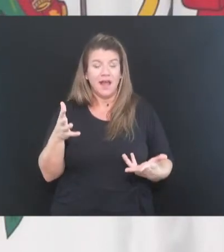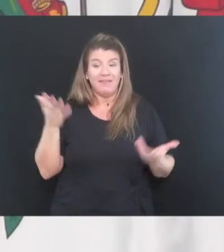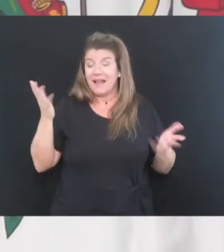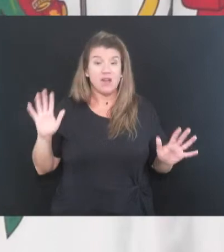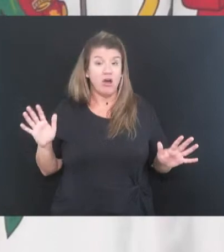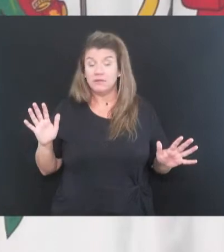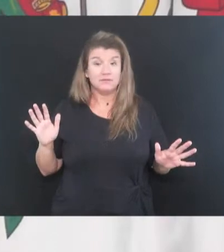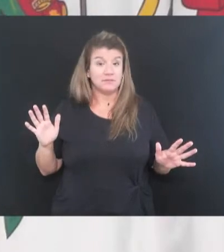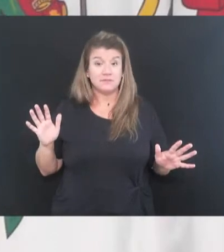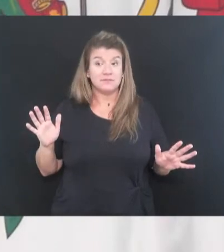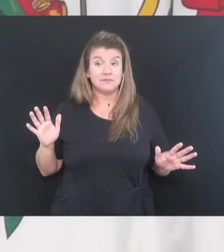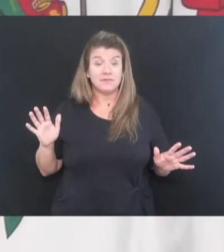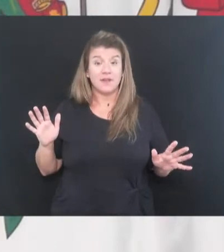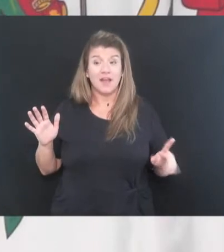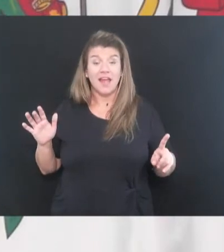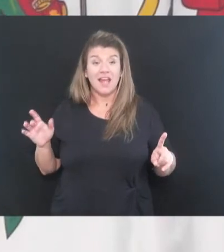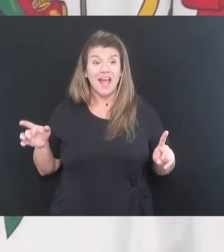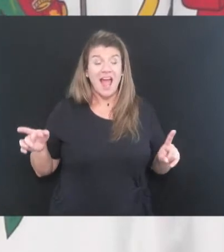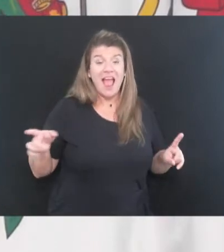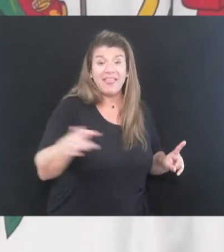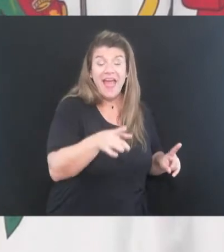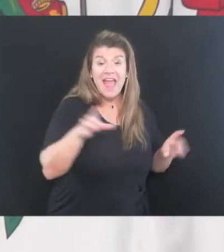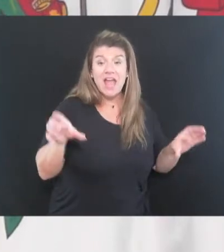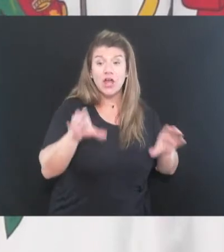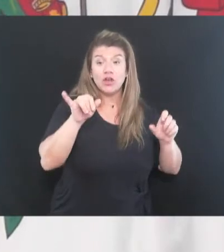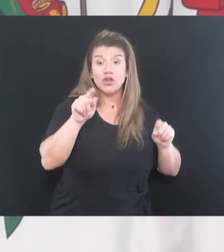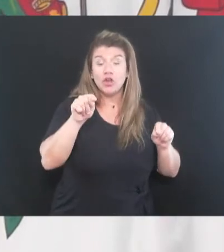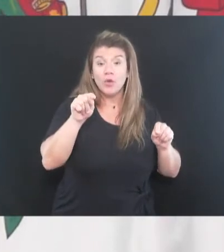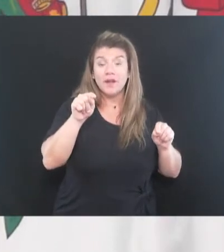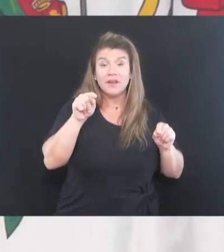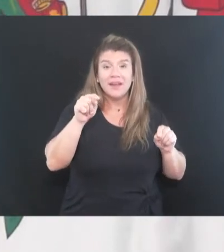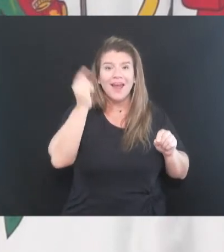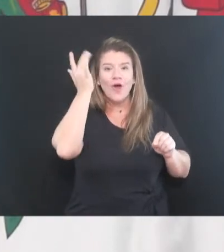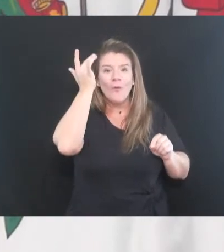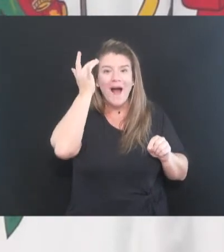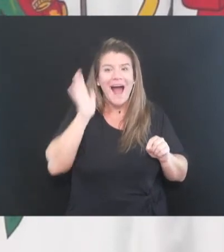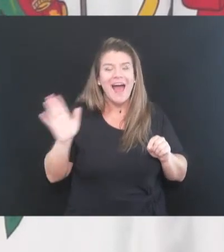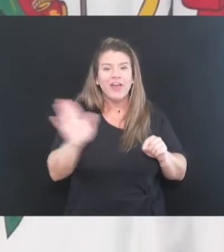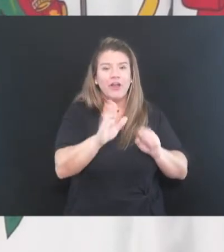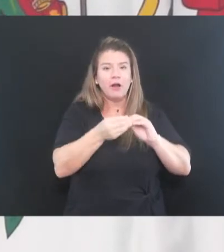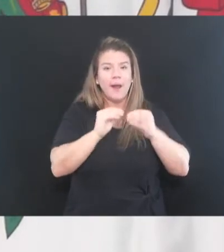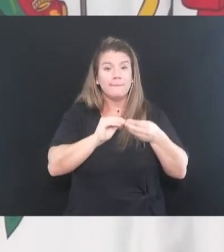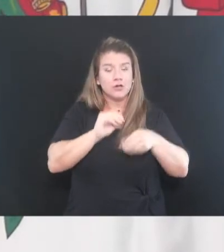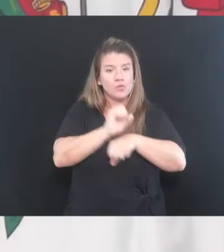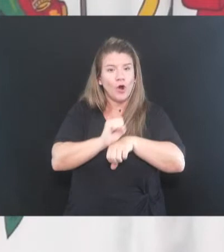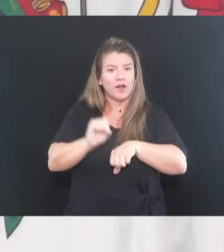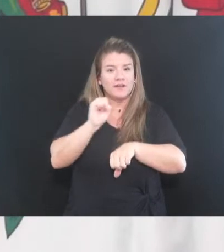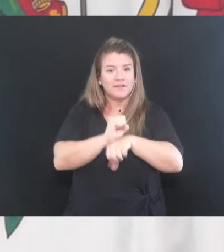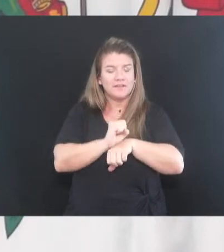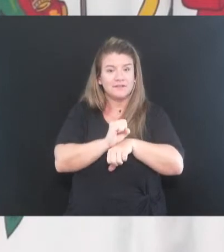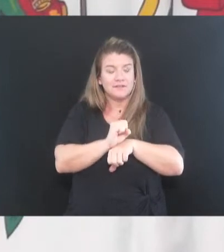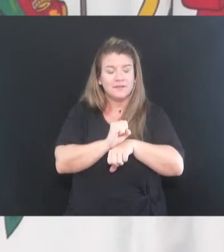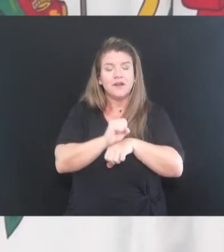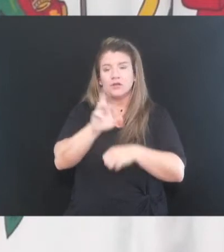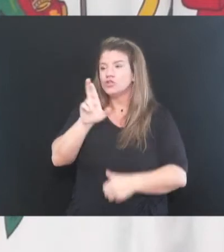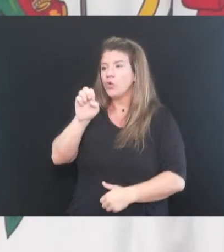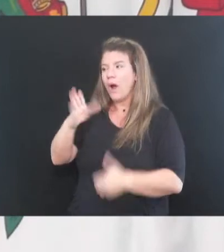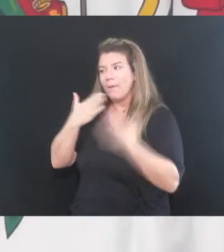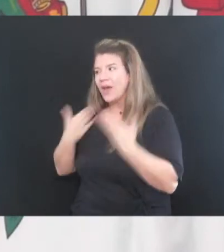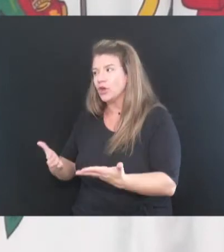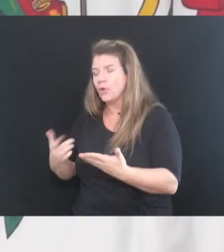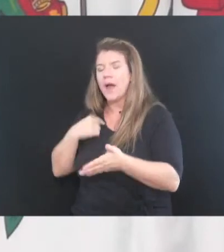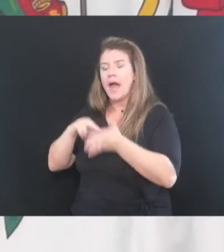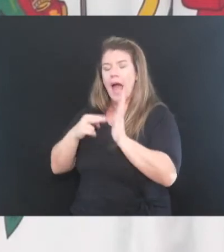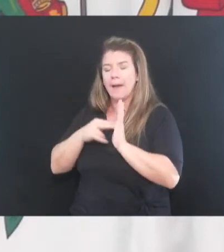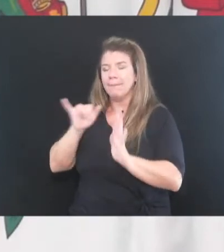to it. And they do it because absolutely the numbers work. And so, Rob, thank you. I mean it. Thank